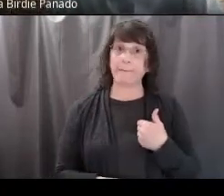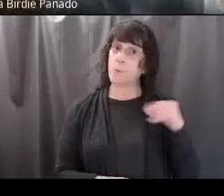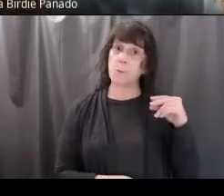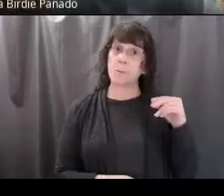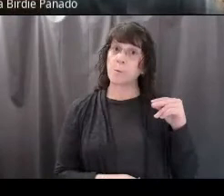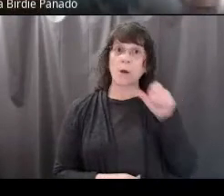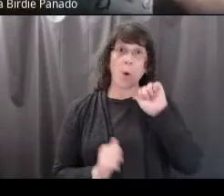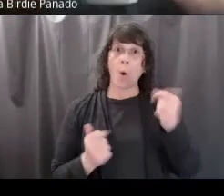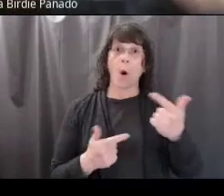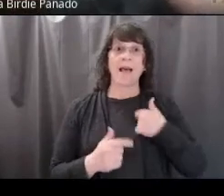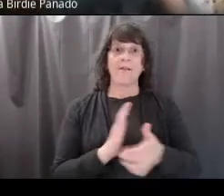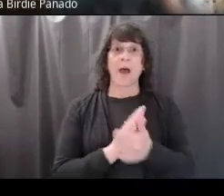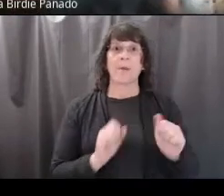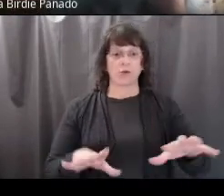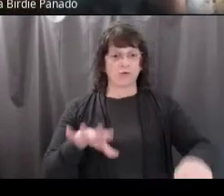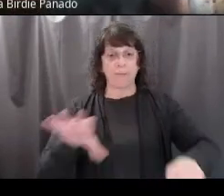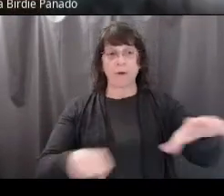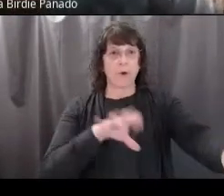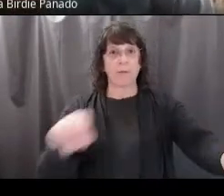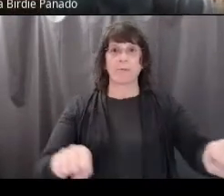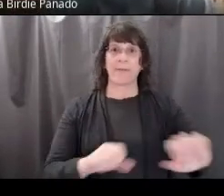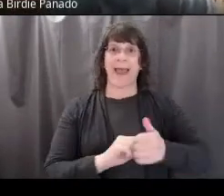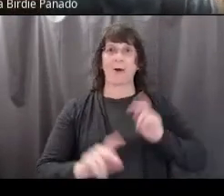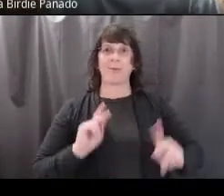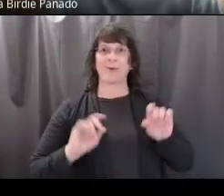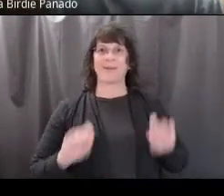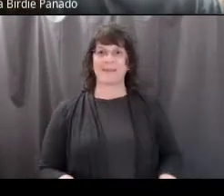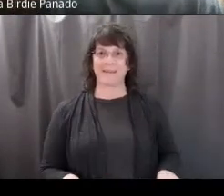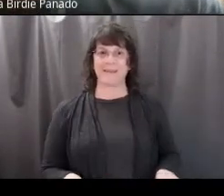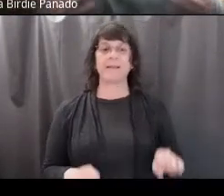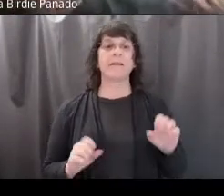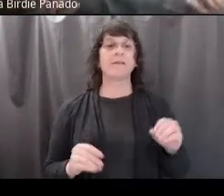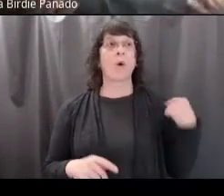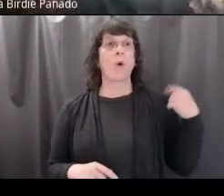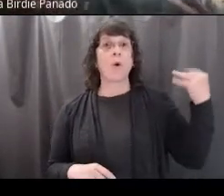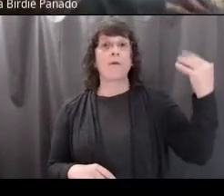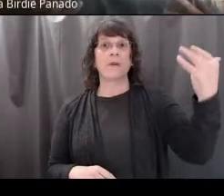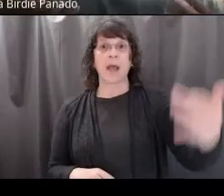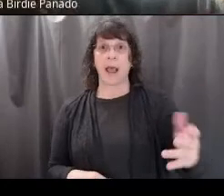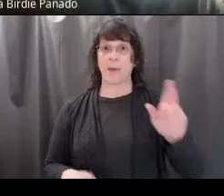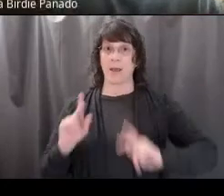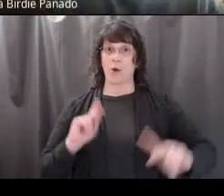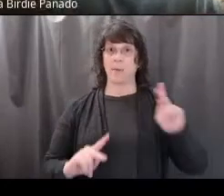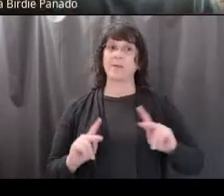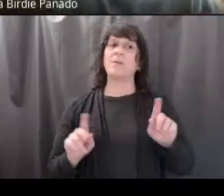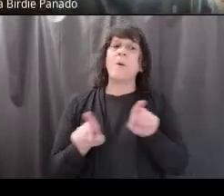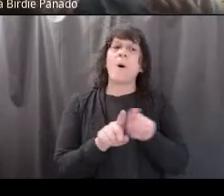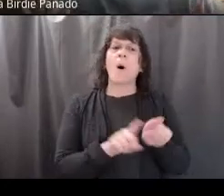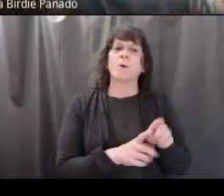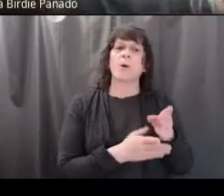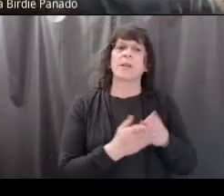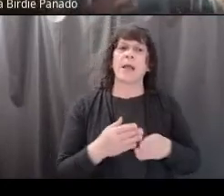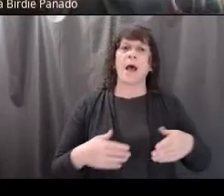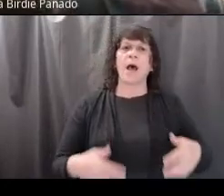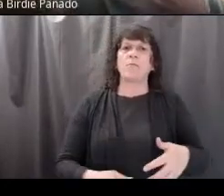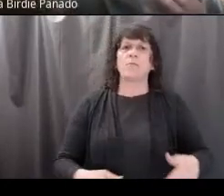all have the ability to grab things the way that we do. So over time, humans and also some